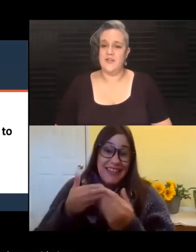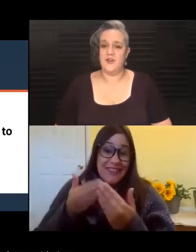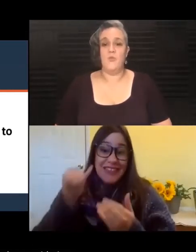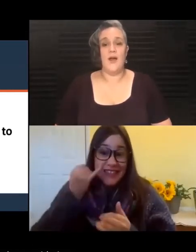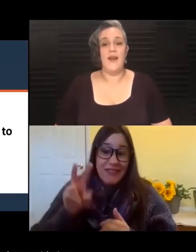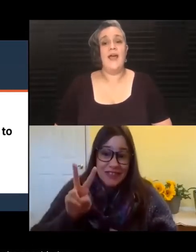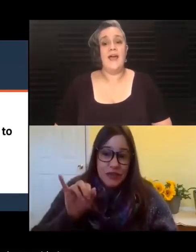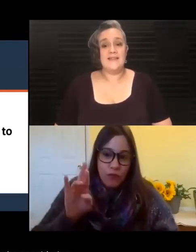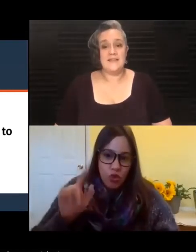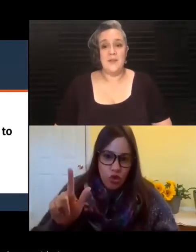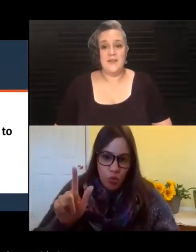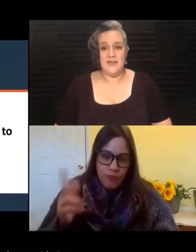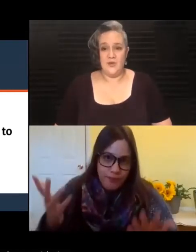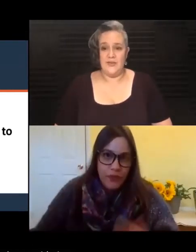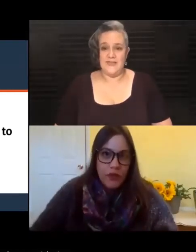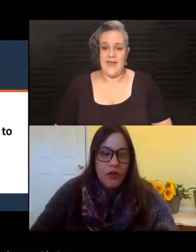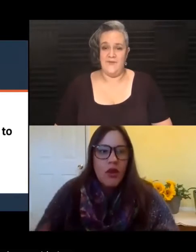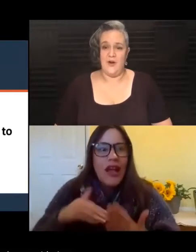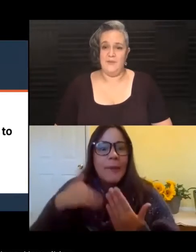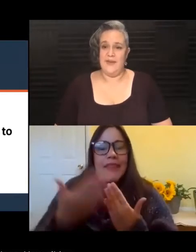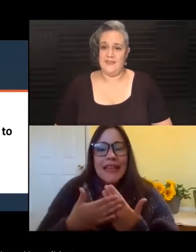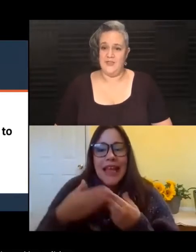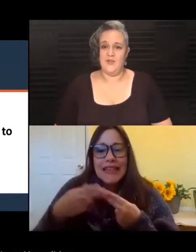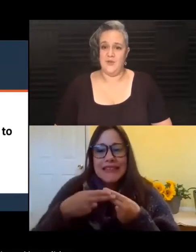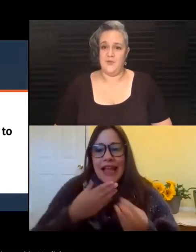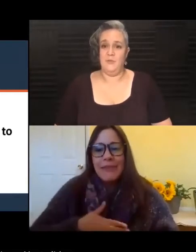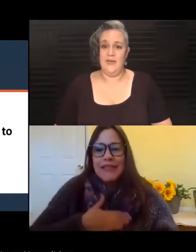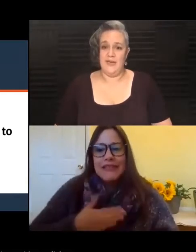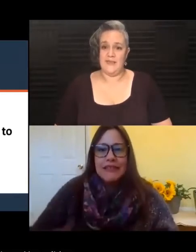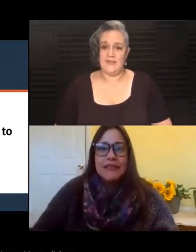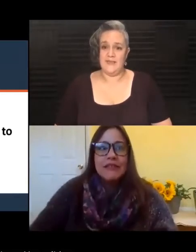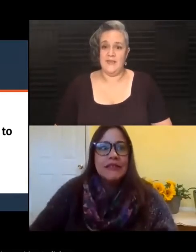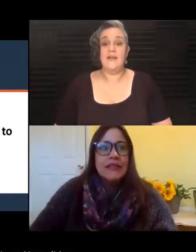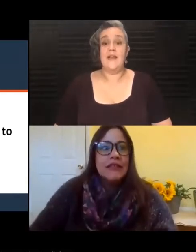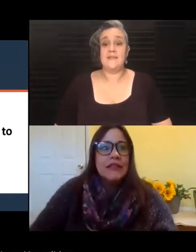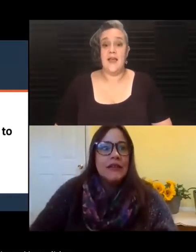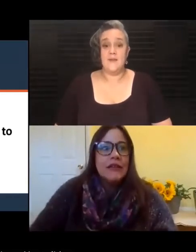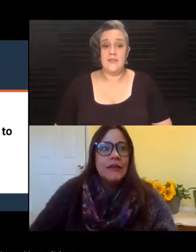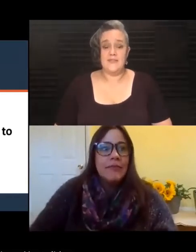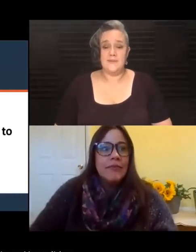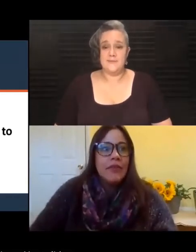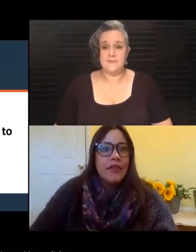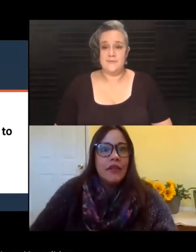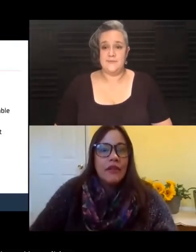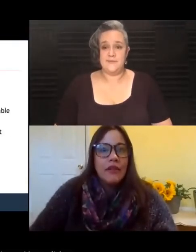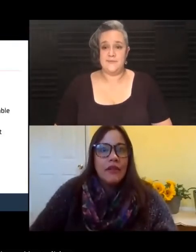you're considering what accessibility you need to have already baked into your virtual meetings. Next slide,